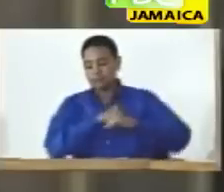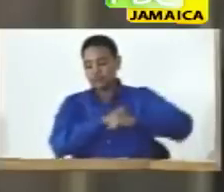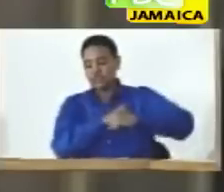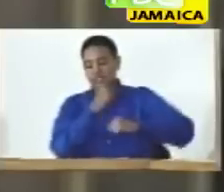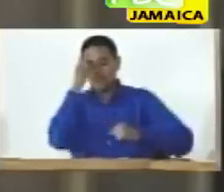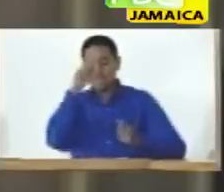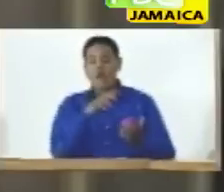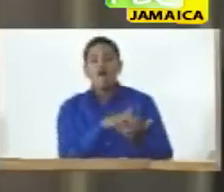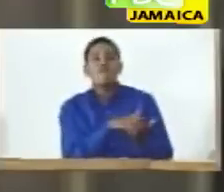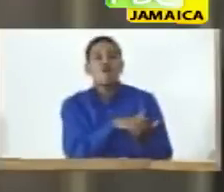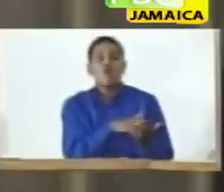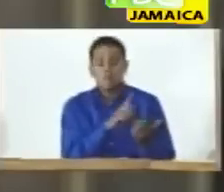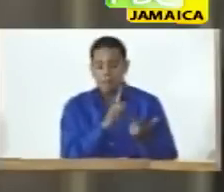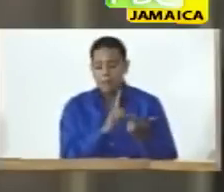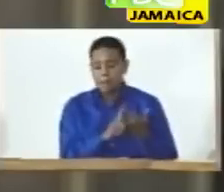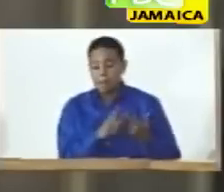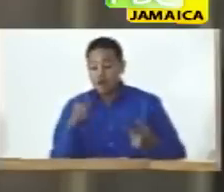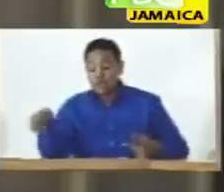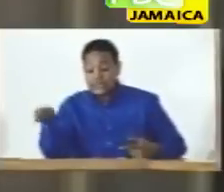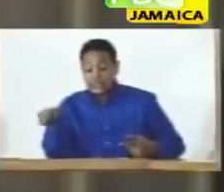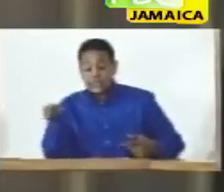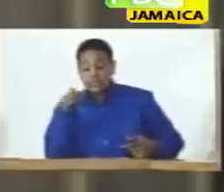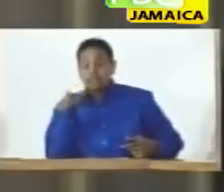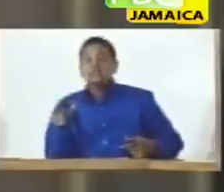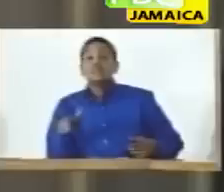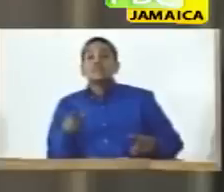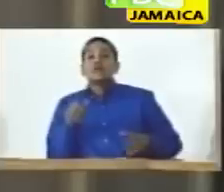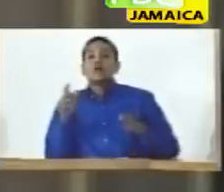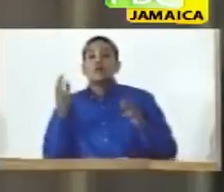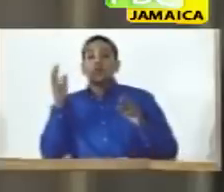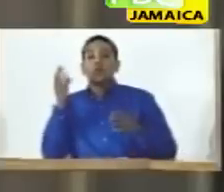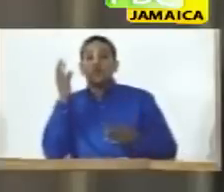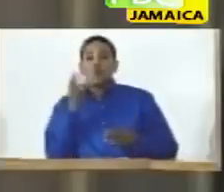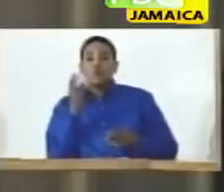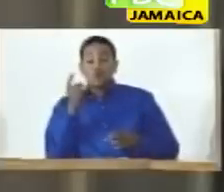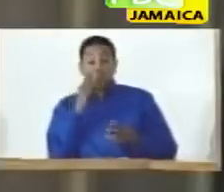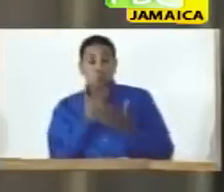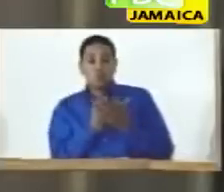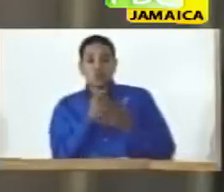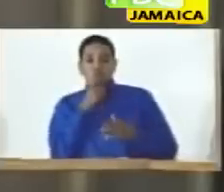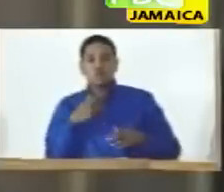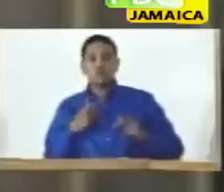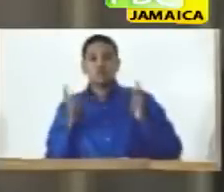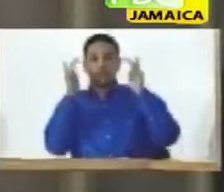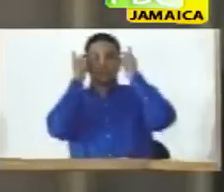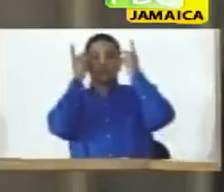protection for vulnerable and intimidated witnesses.